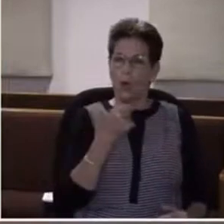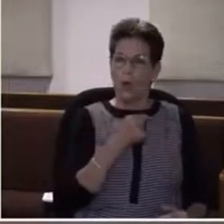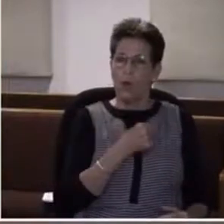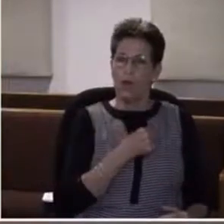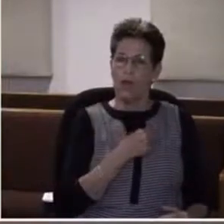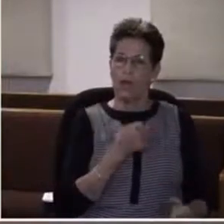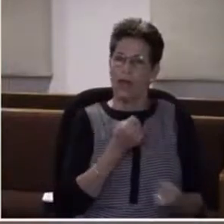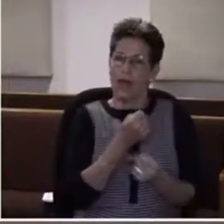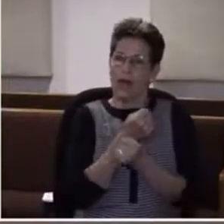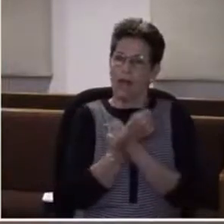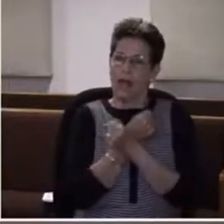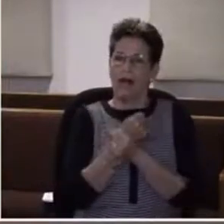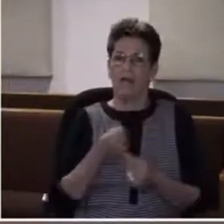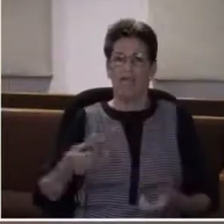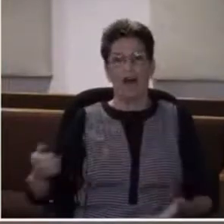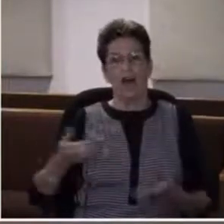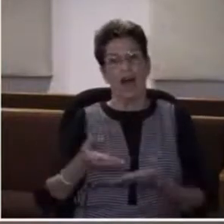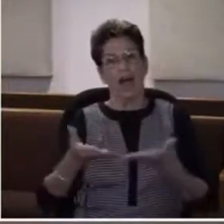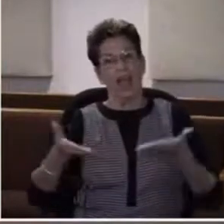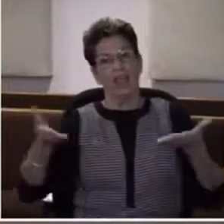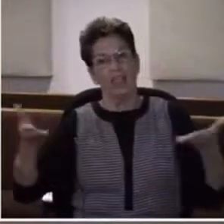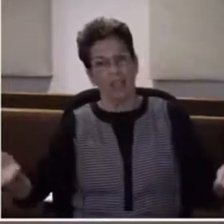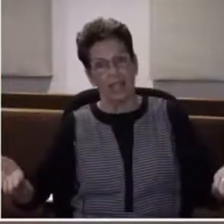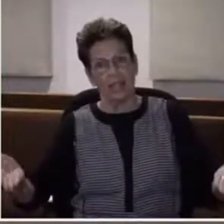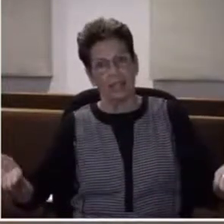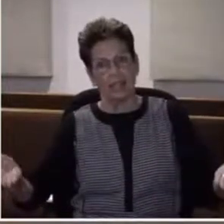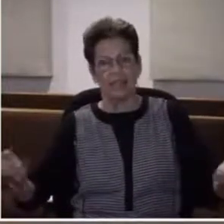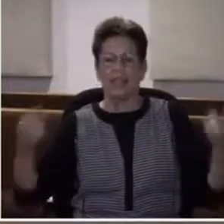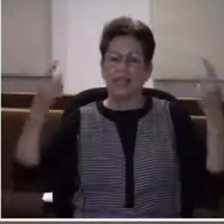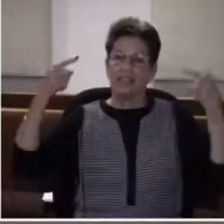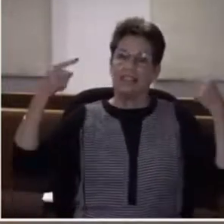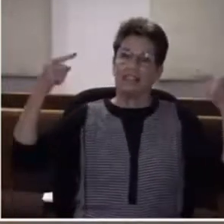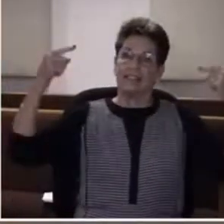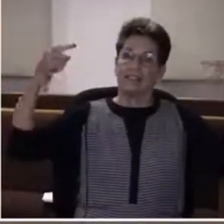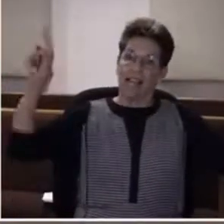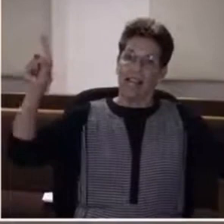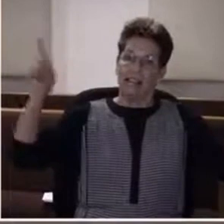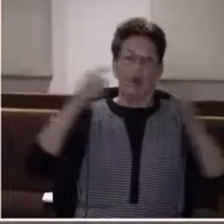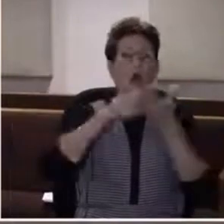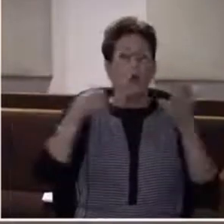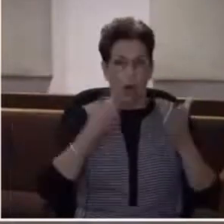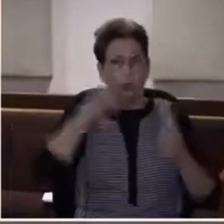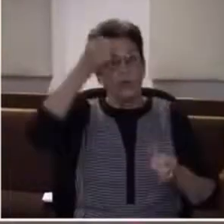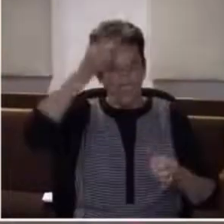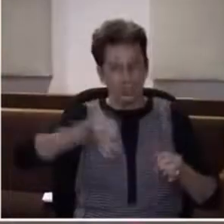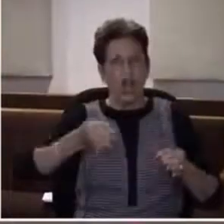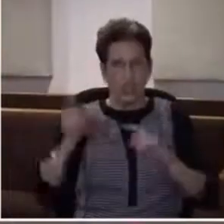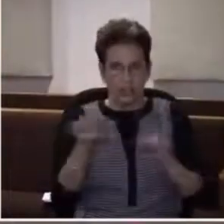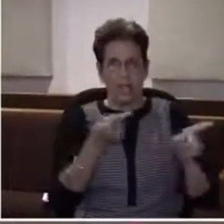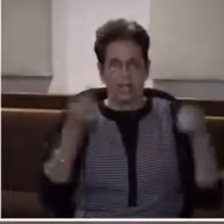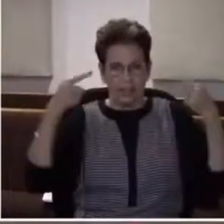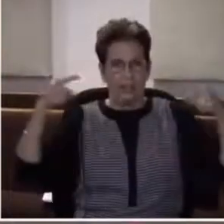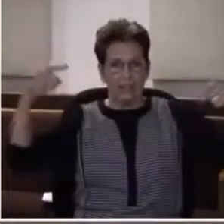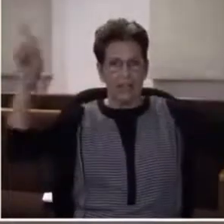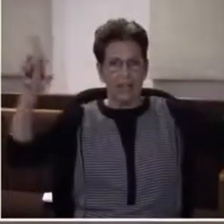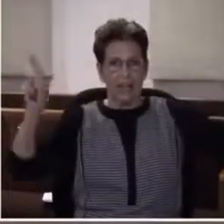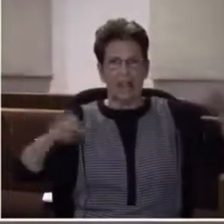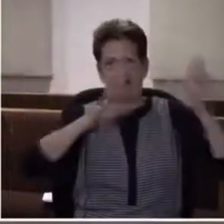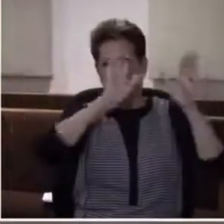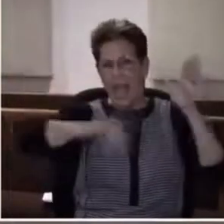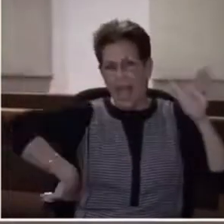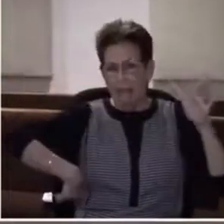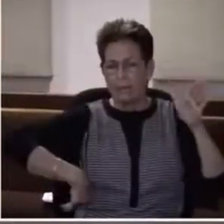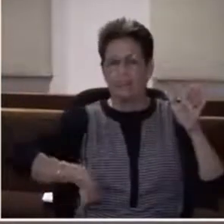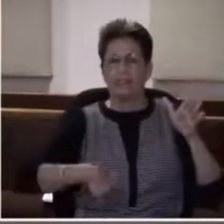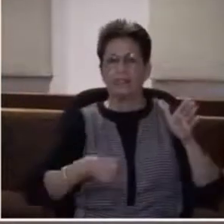things, success, what we judge to be success, the absence of problems, the absence of